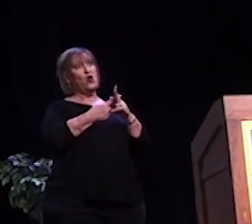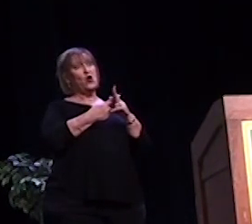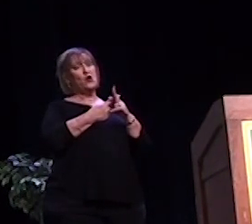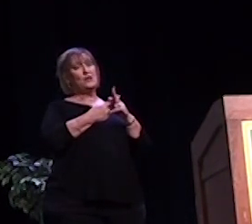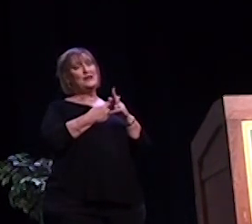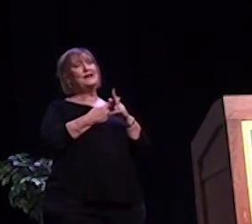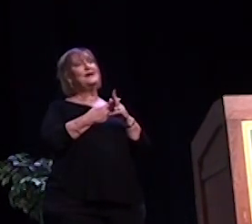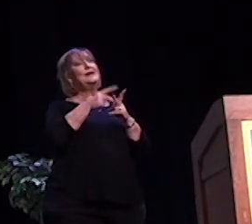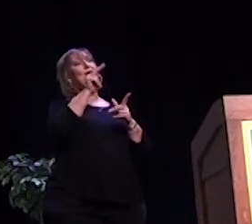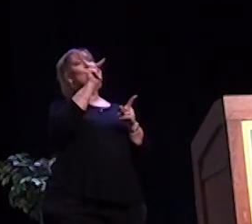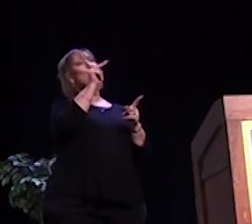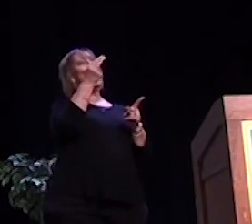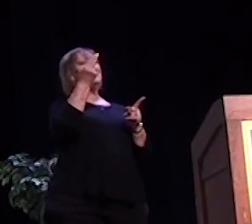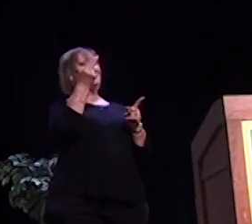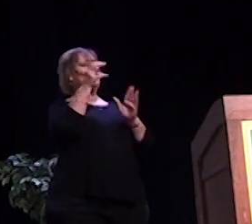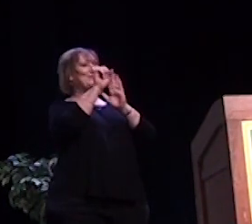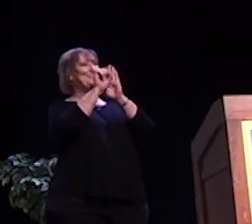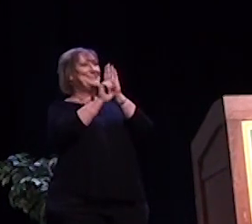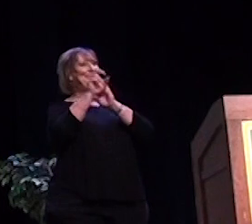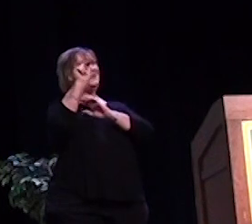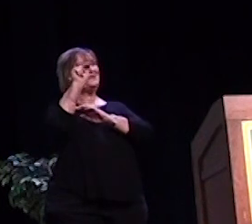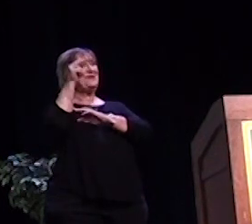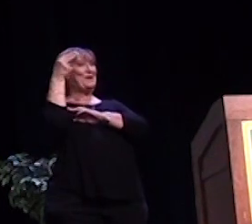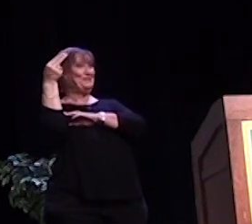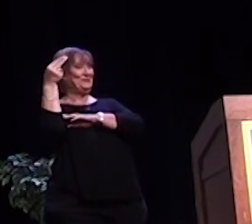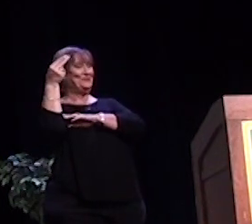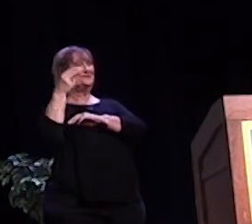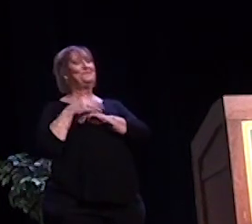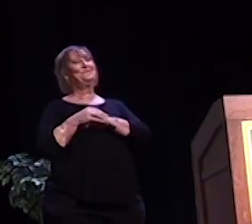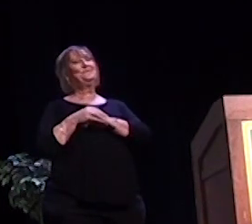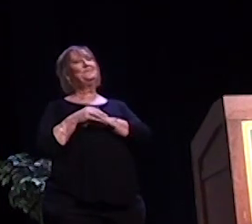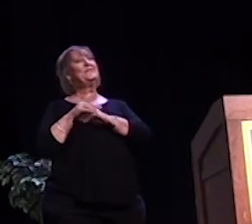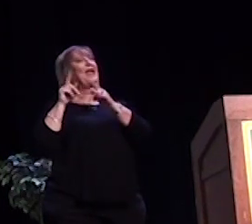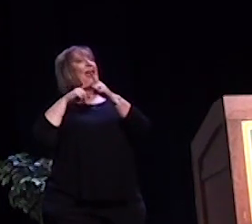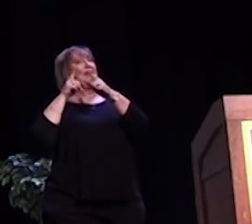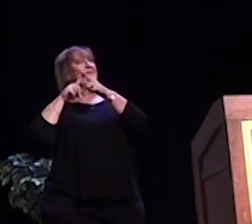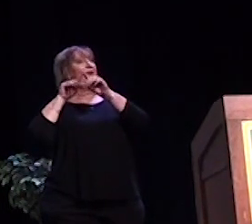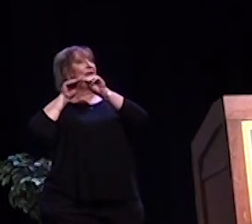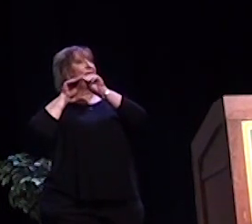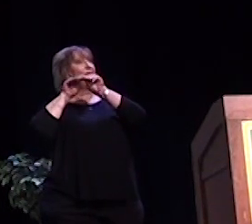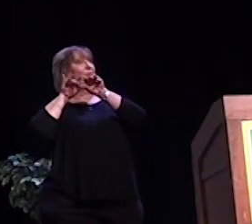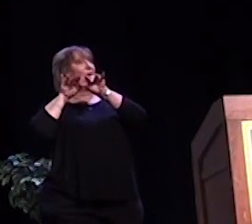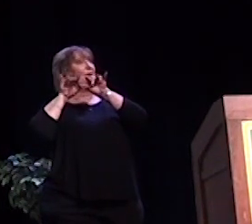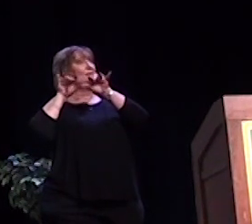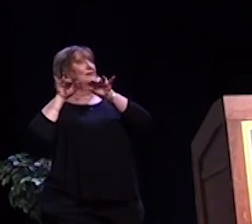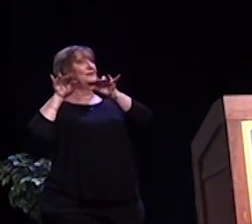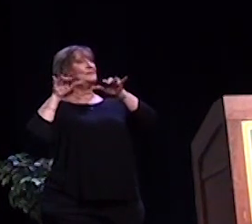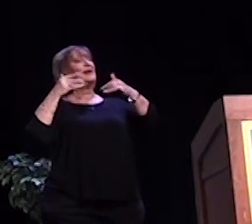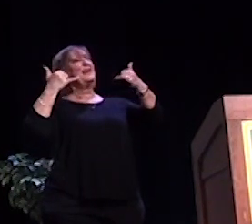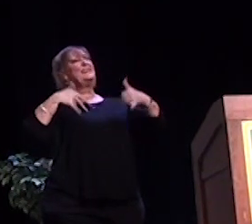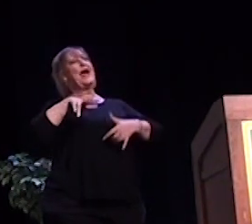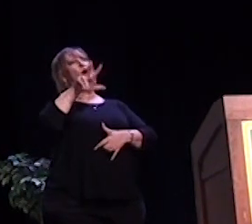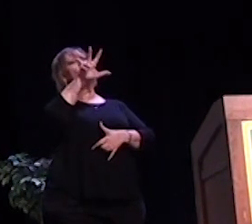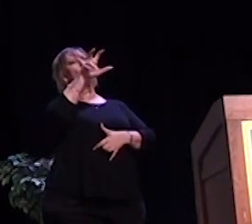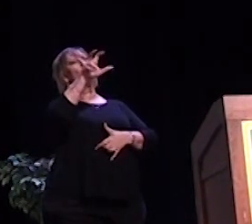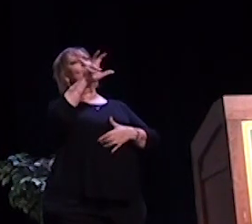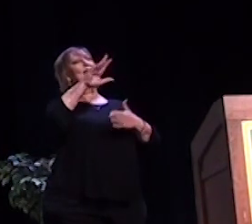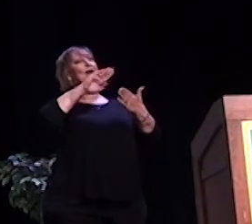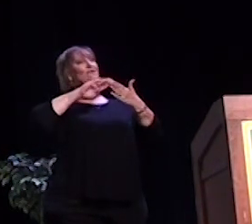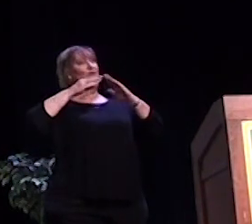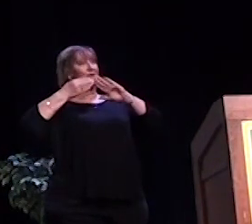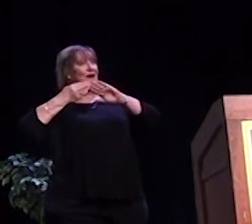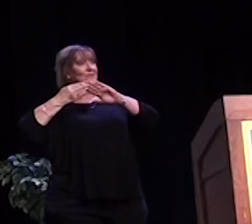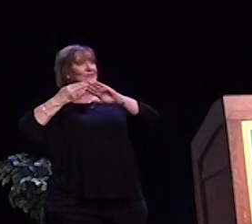state of New Hampshire. And we are now today, we've helped more than 300 communities across the country in 21